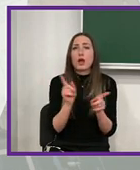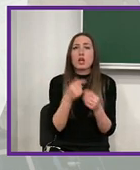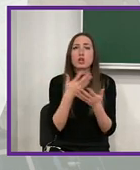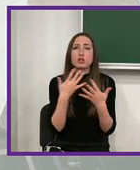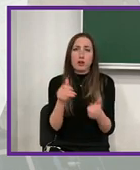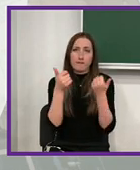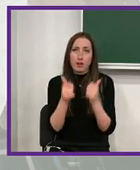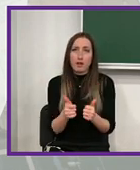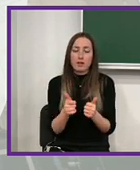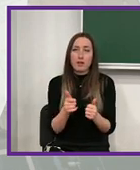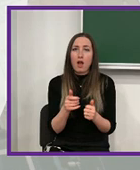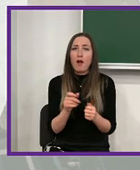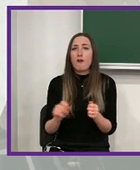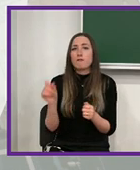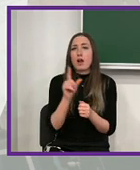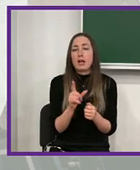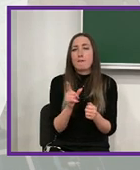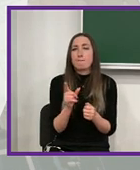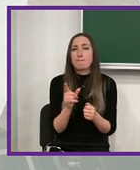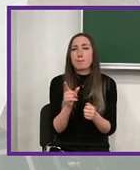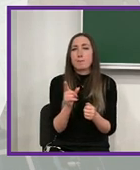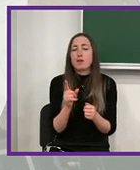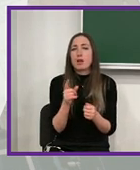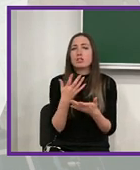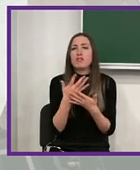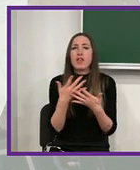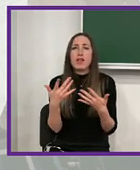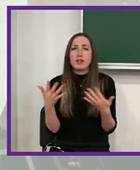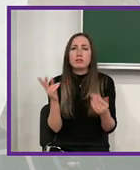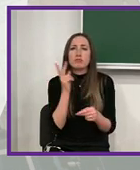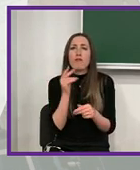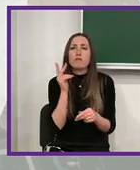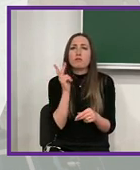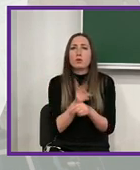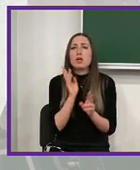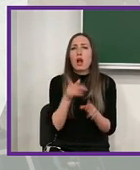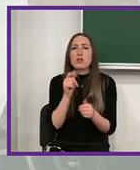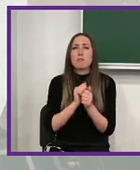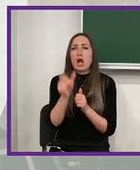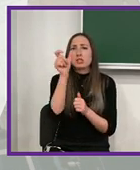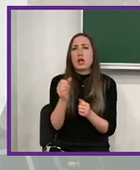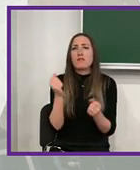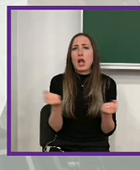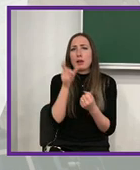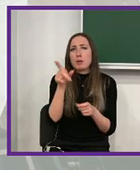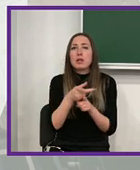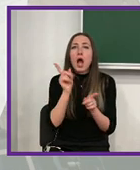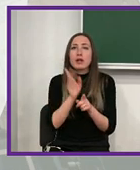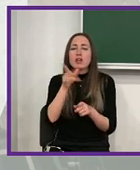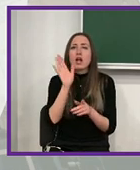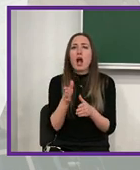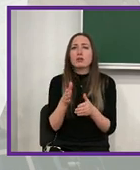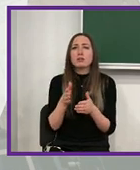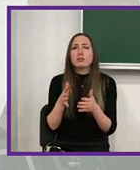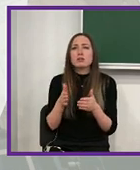from representing workers, but they can also just act as a channel also for you to get the